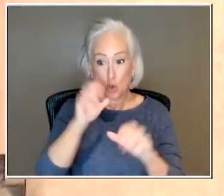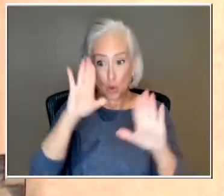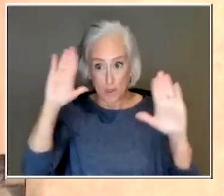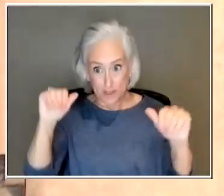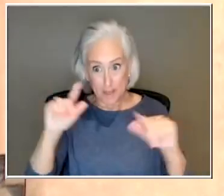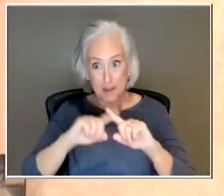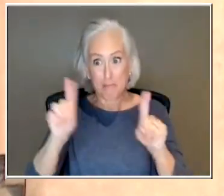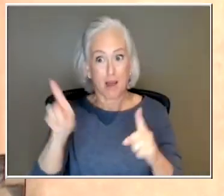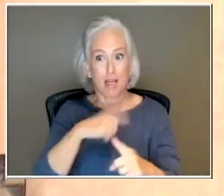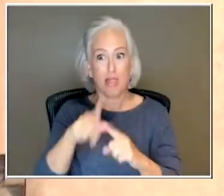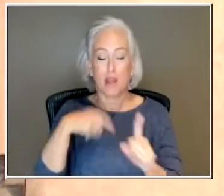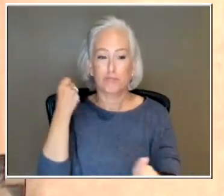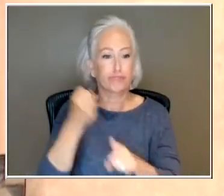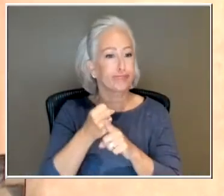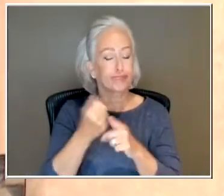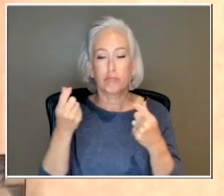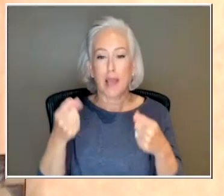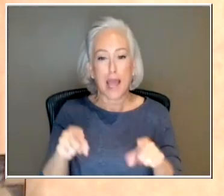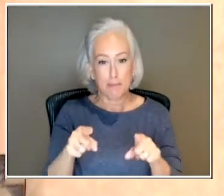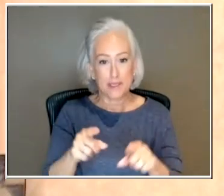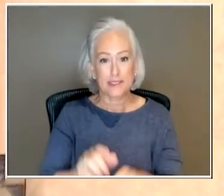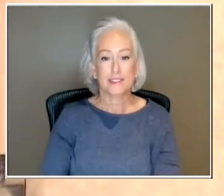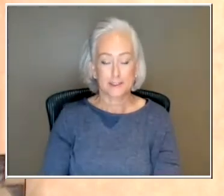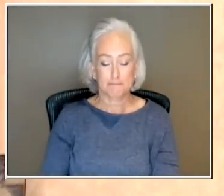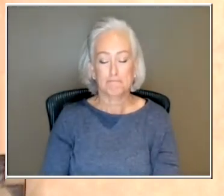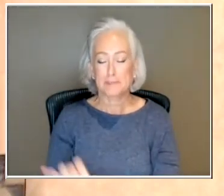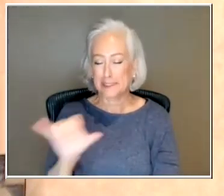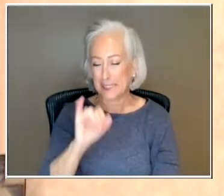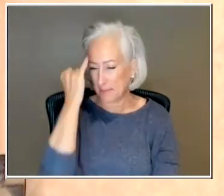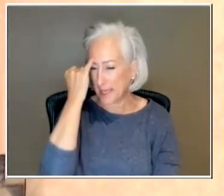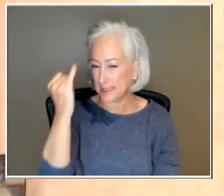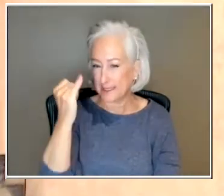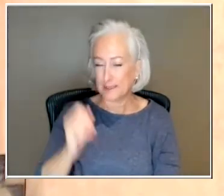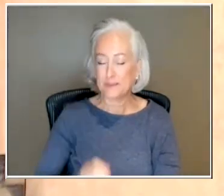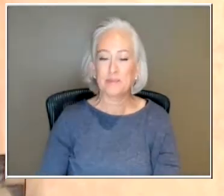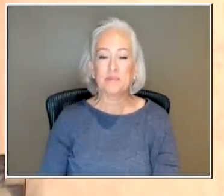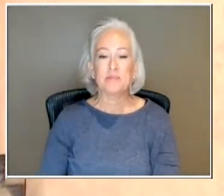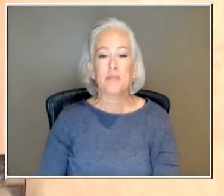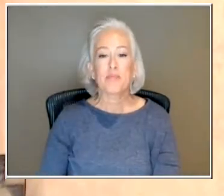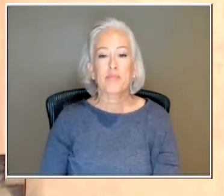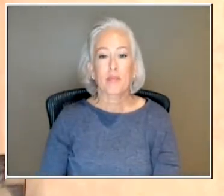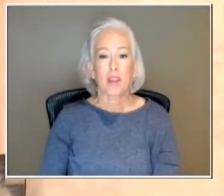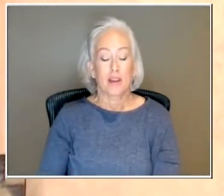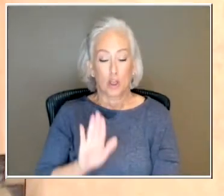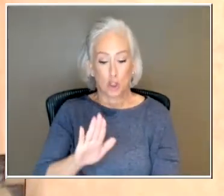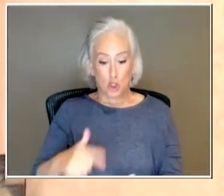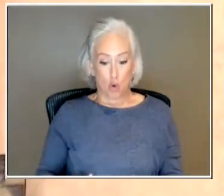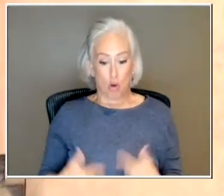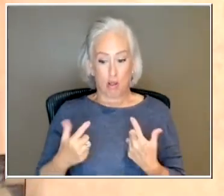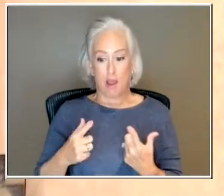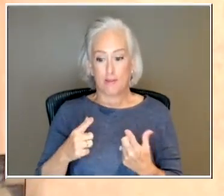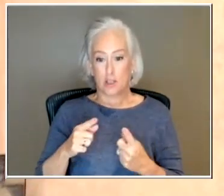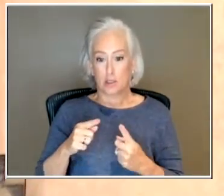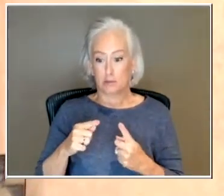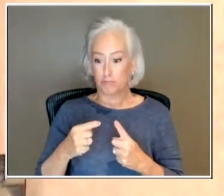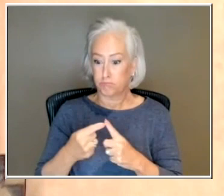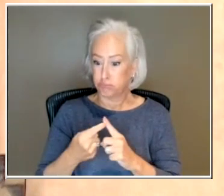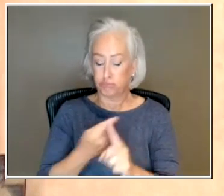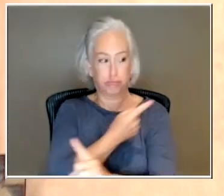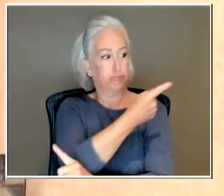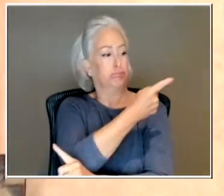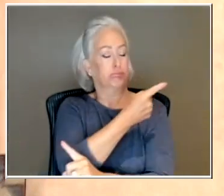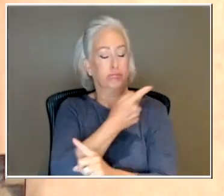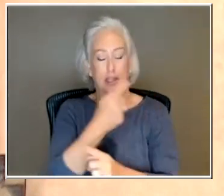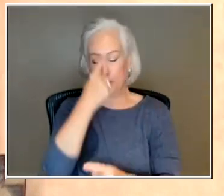there it is. And so it's that all of a sudden just something in your life kind of takes a real focus on what's